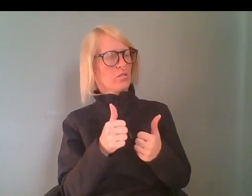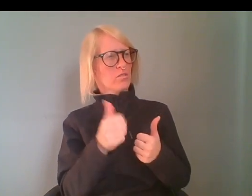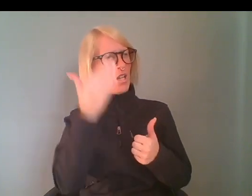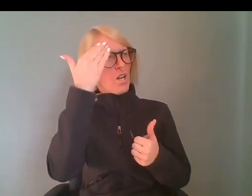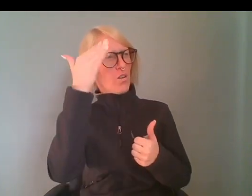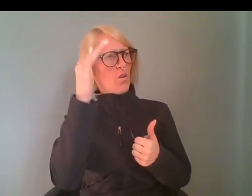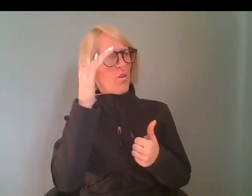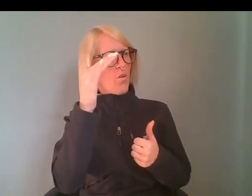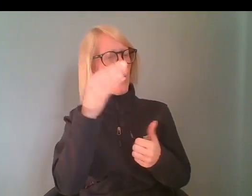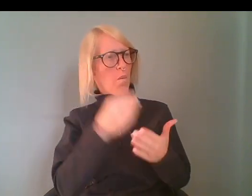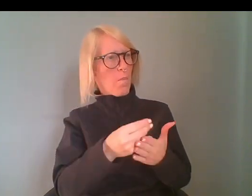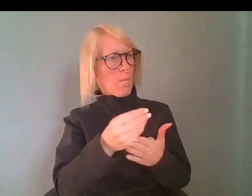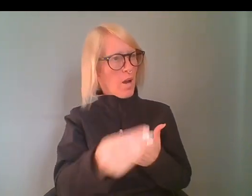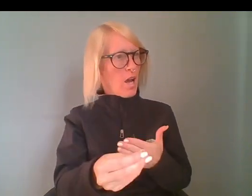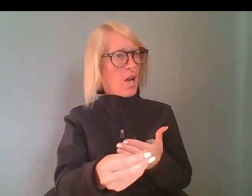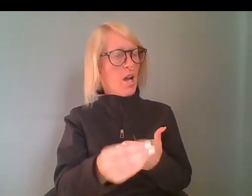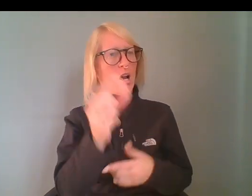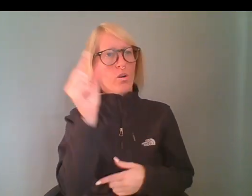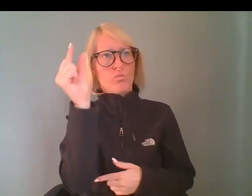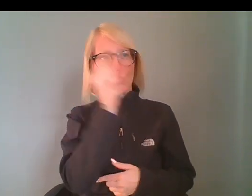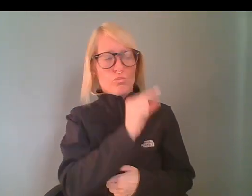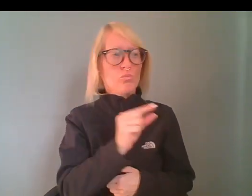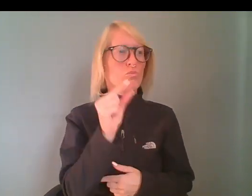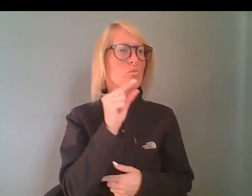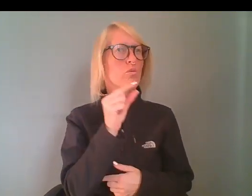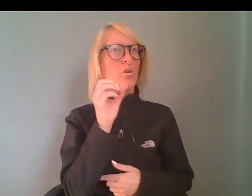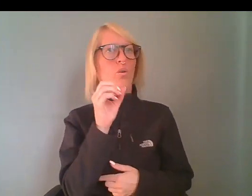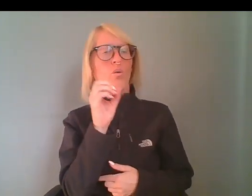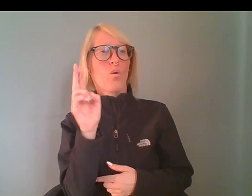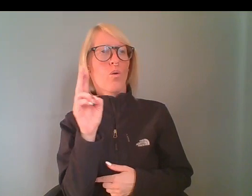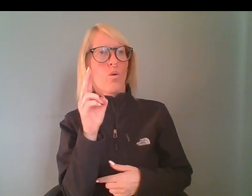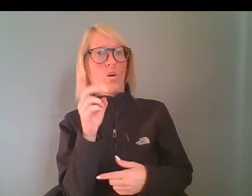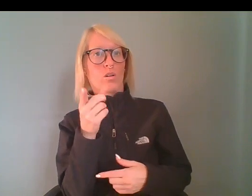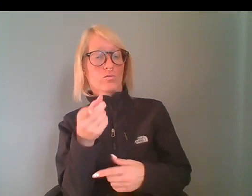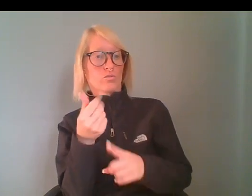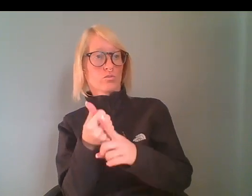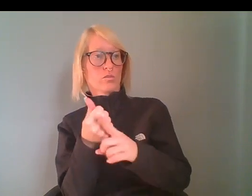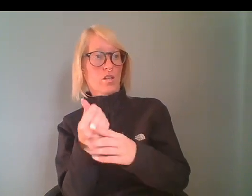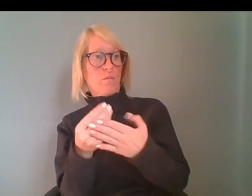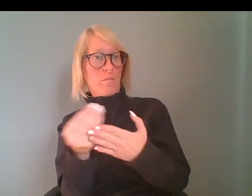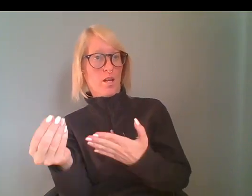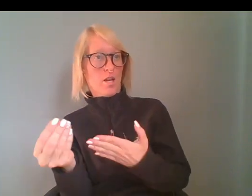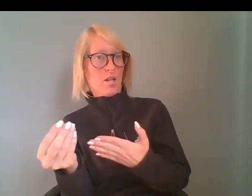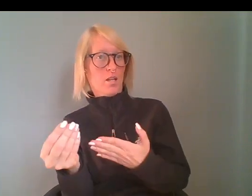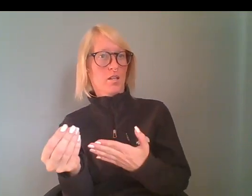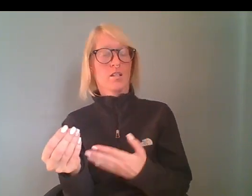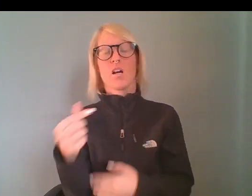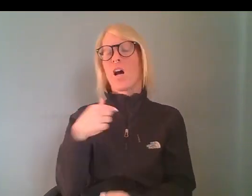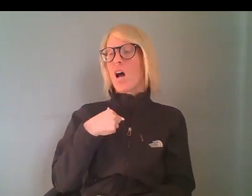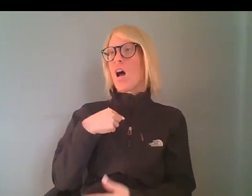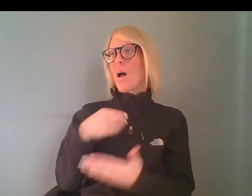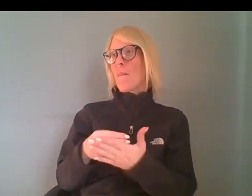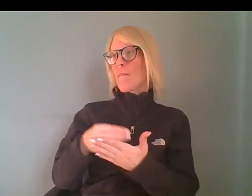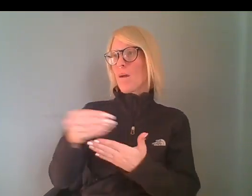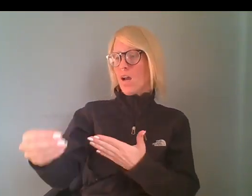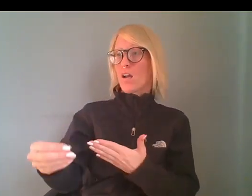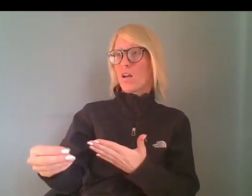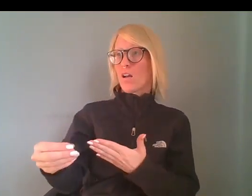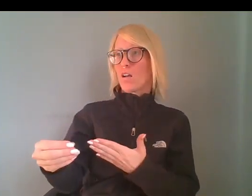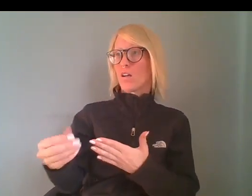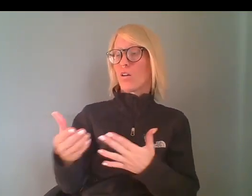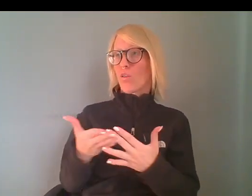know if you could buy .org through Google, or did you have to buy it from like? I bought it through, I buy my names